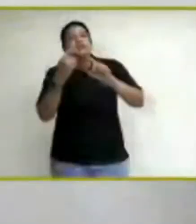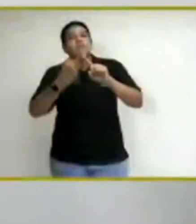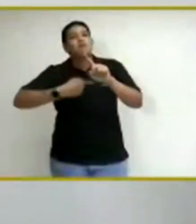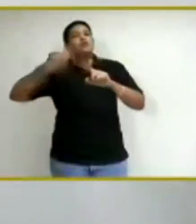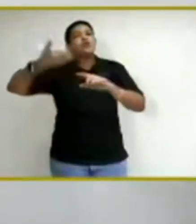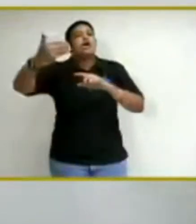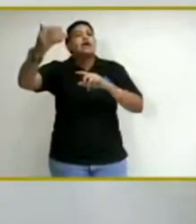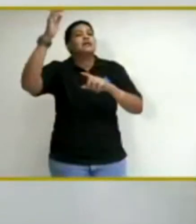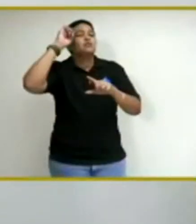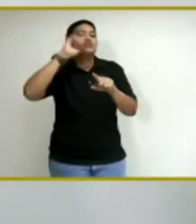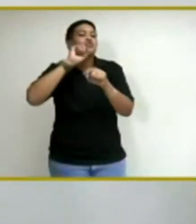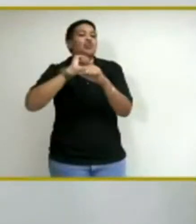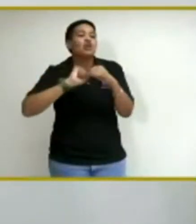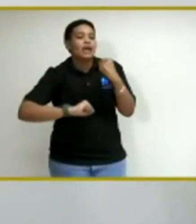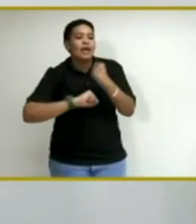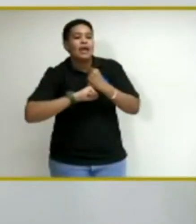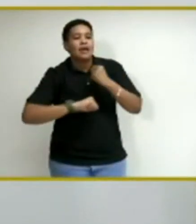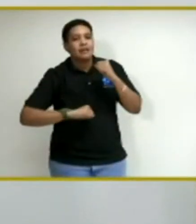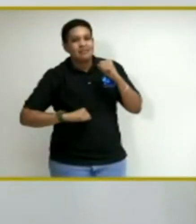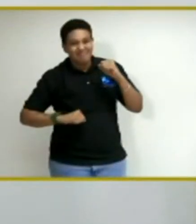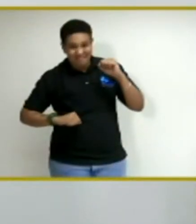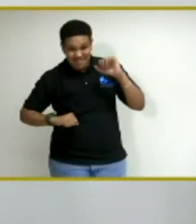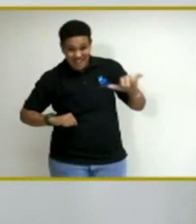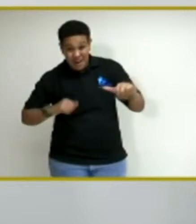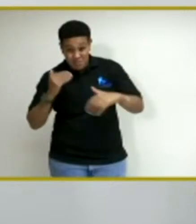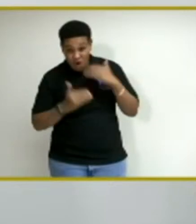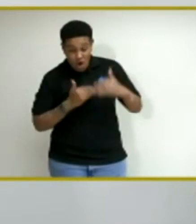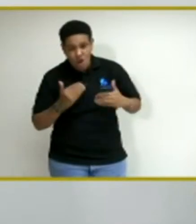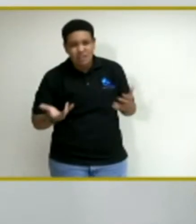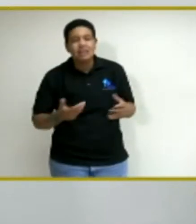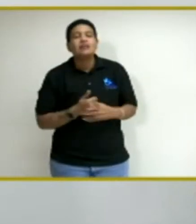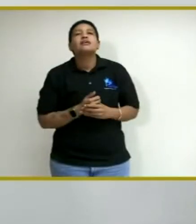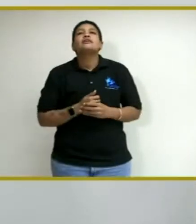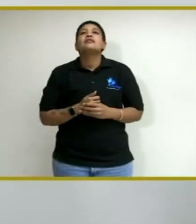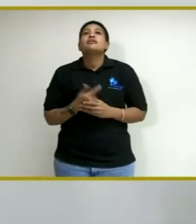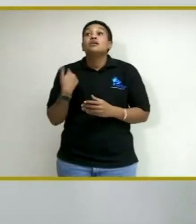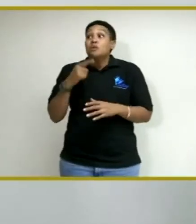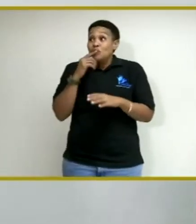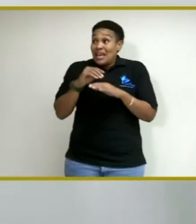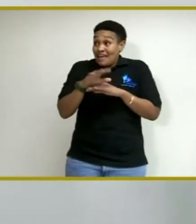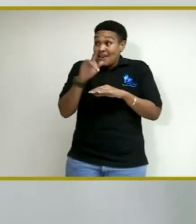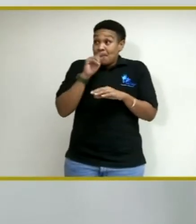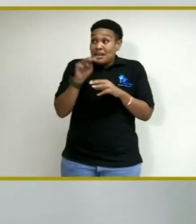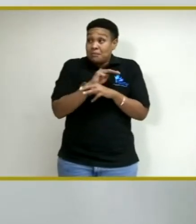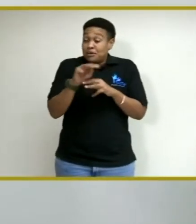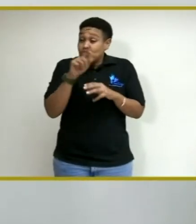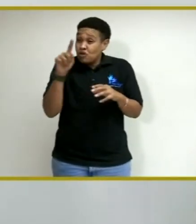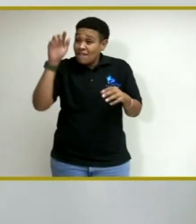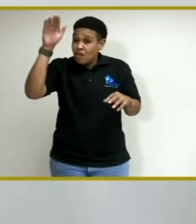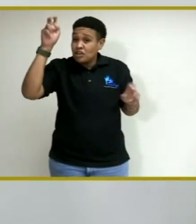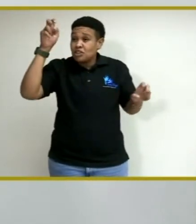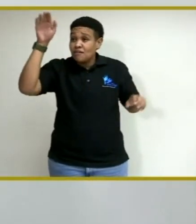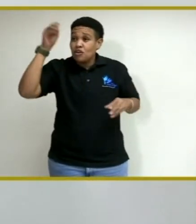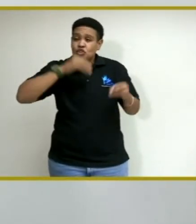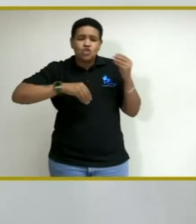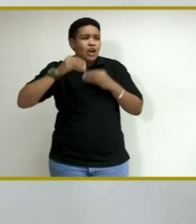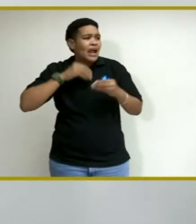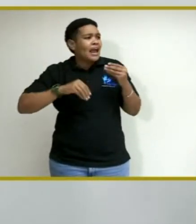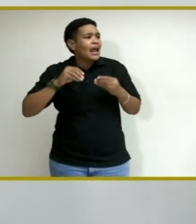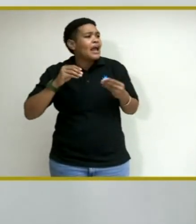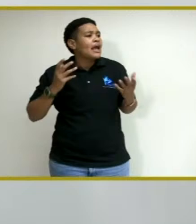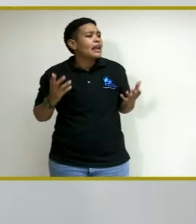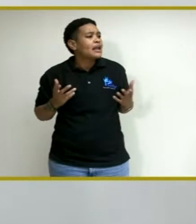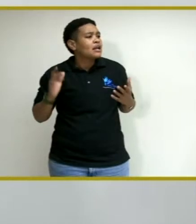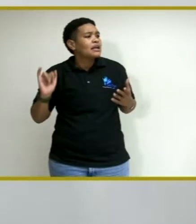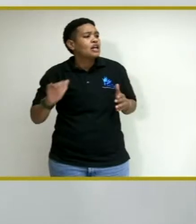It will certainly aid that process. We have been advised by the Ministry of Foreign Affairs and Foreign